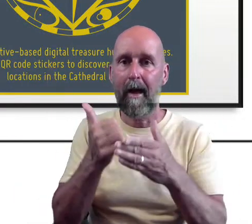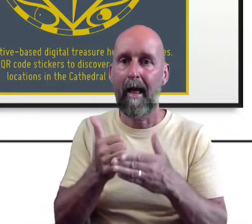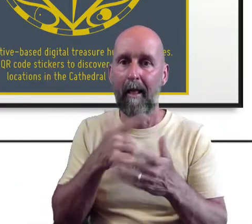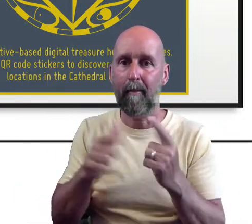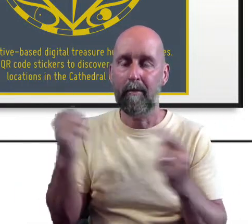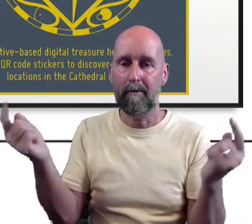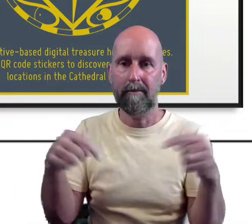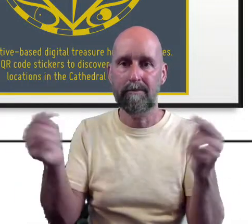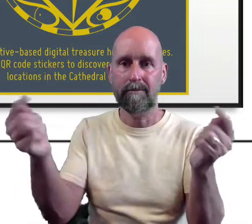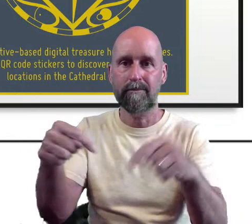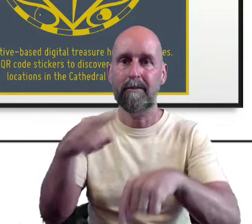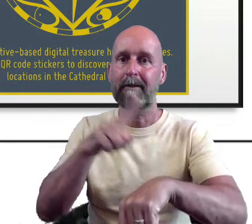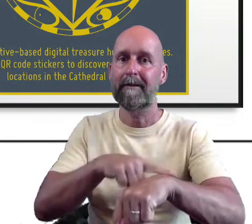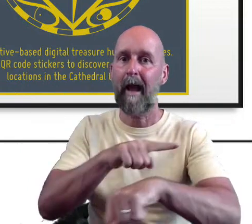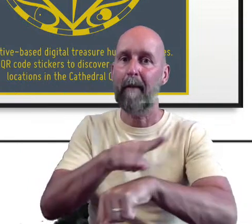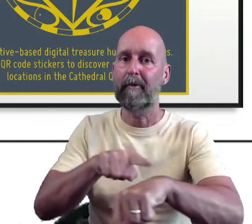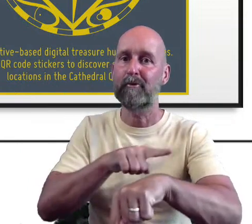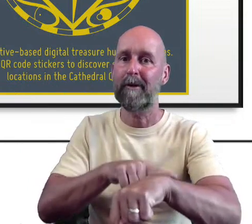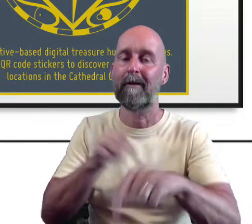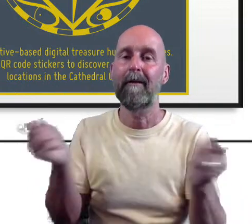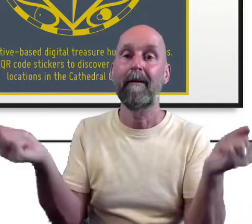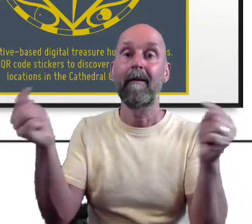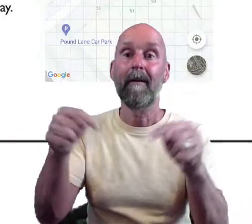time machine and help return her to the present.